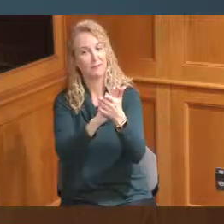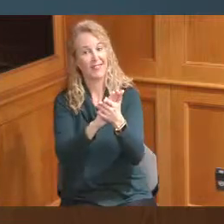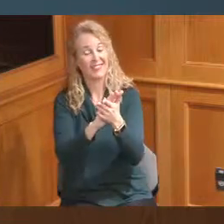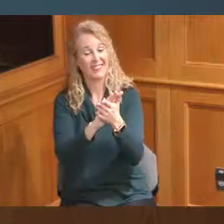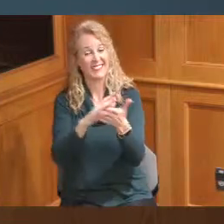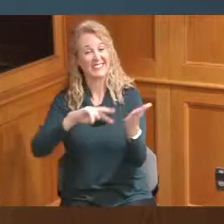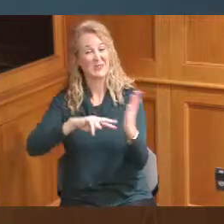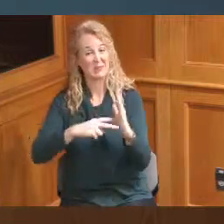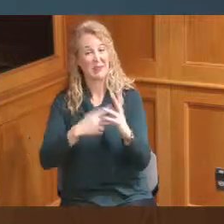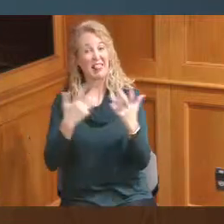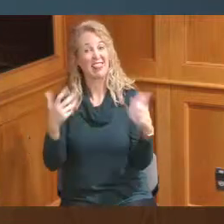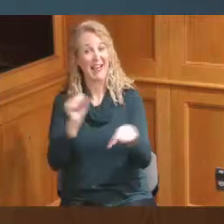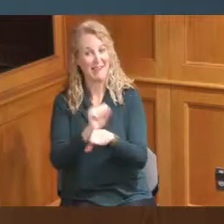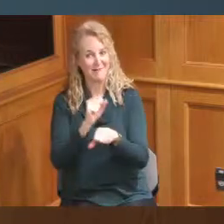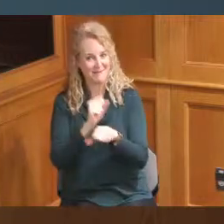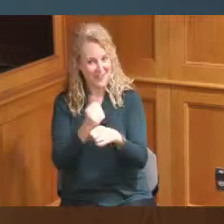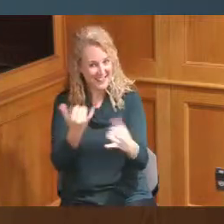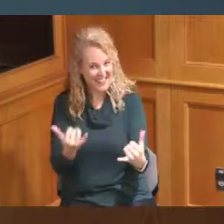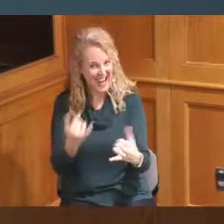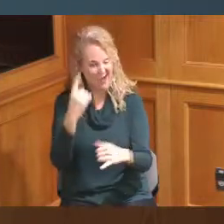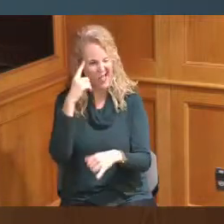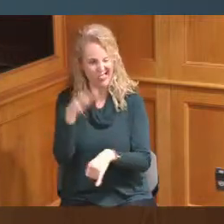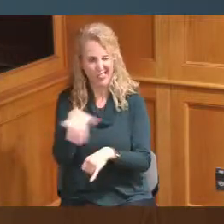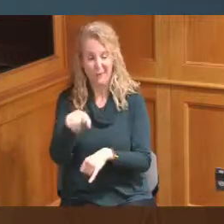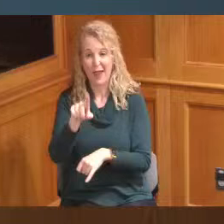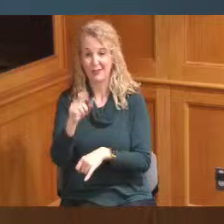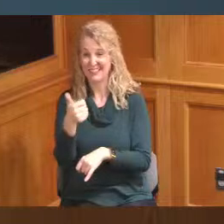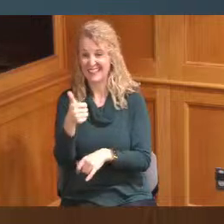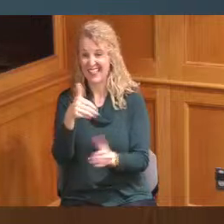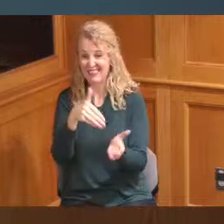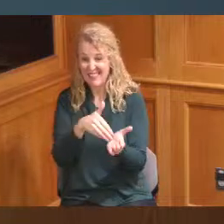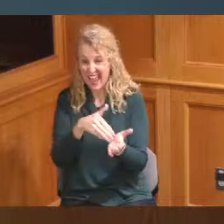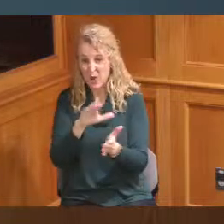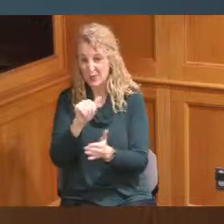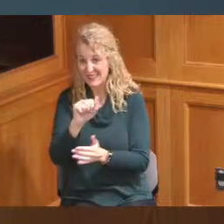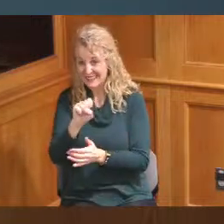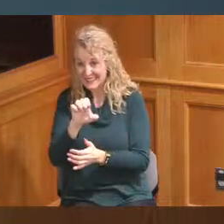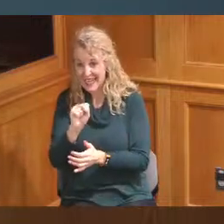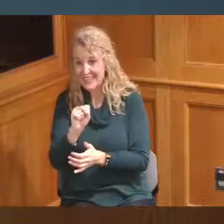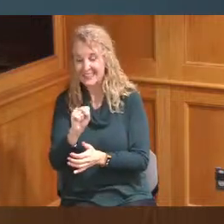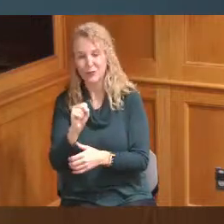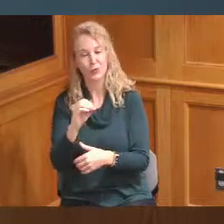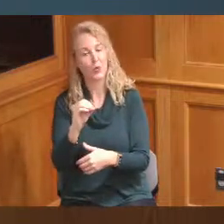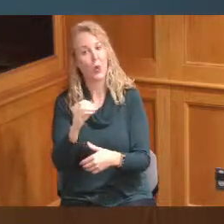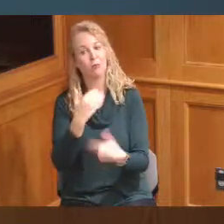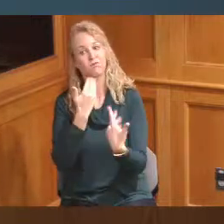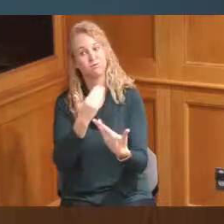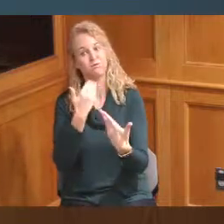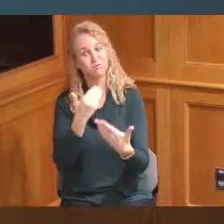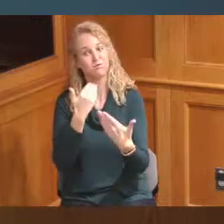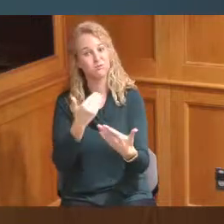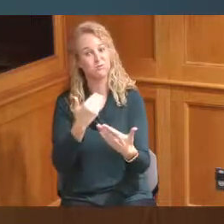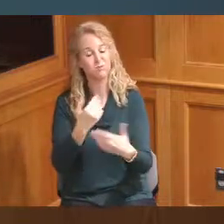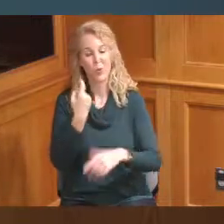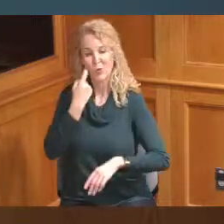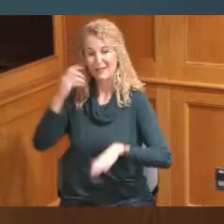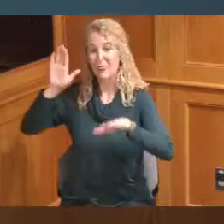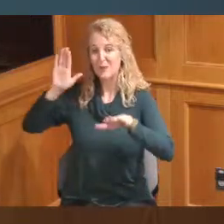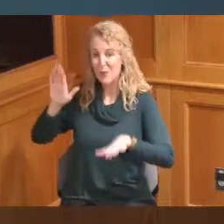have a lot of cases. They're expecting about 10,000, and so I want to give a shout out to all those who got sworn